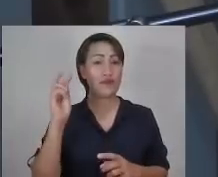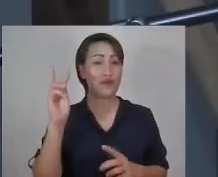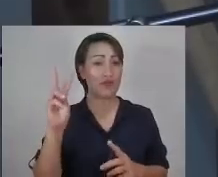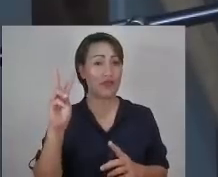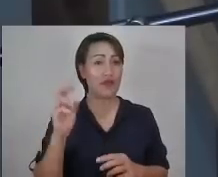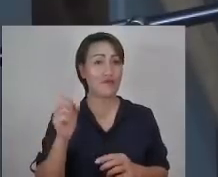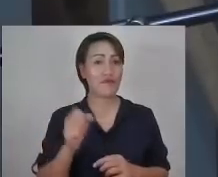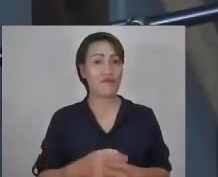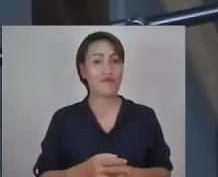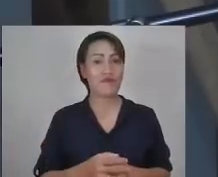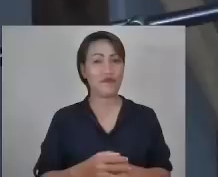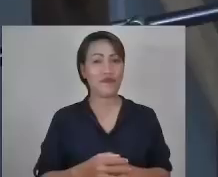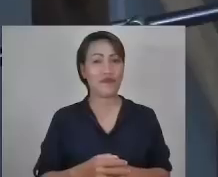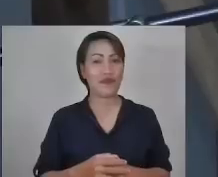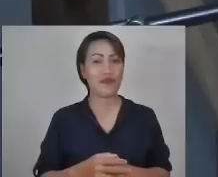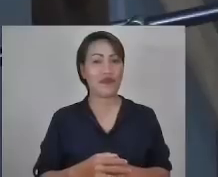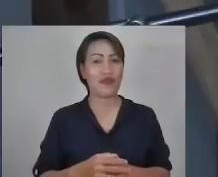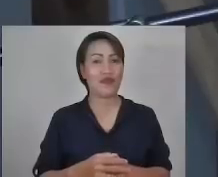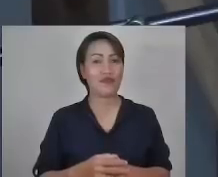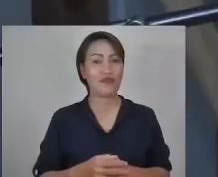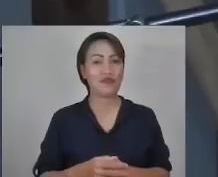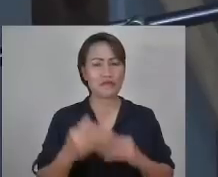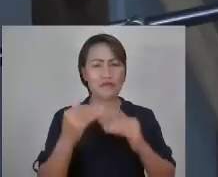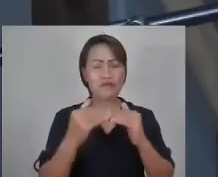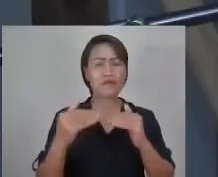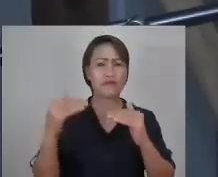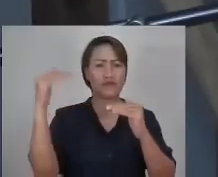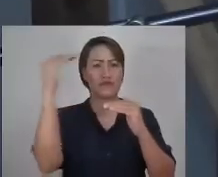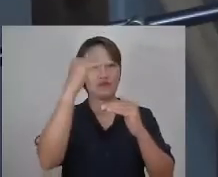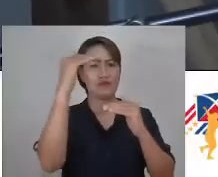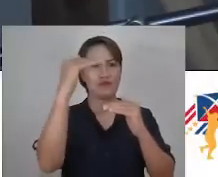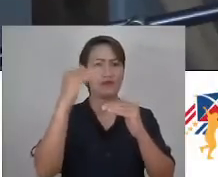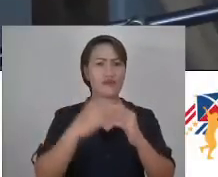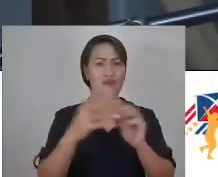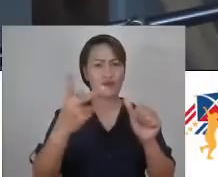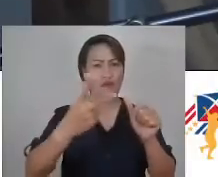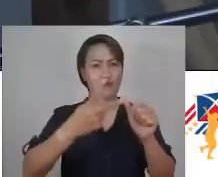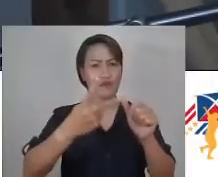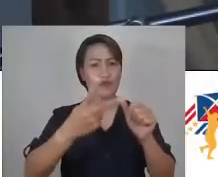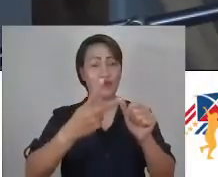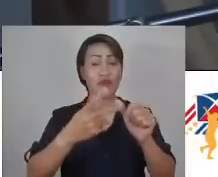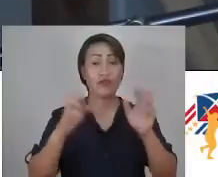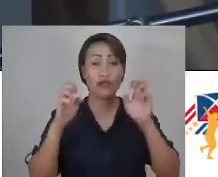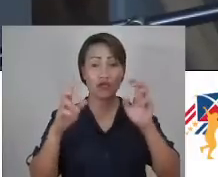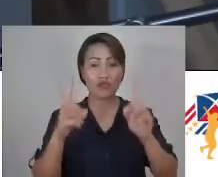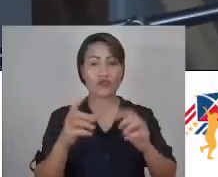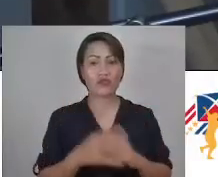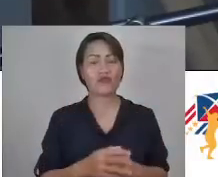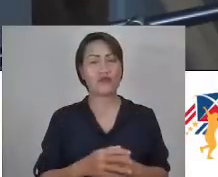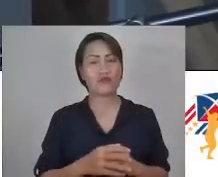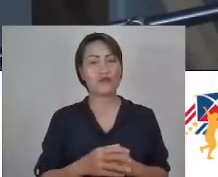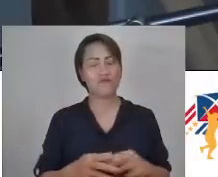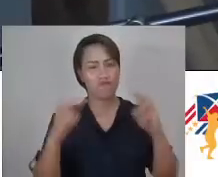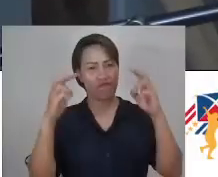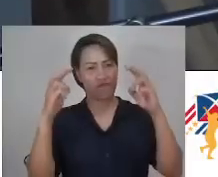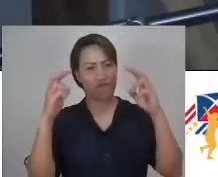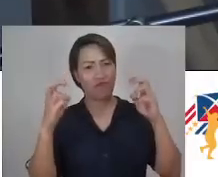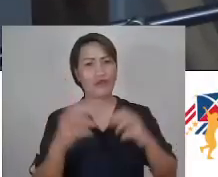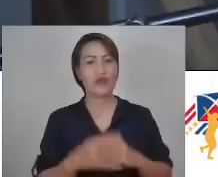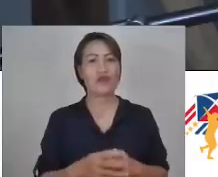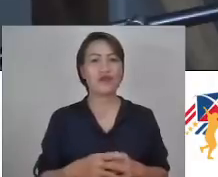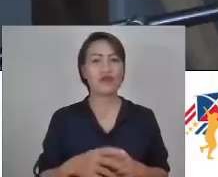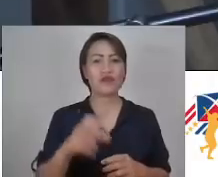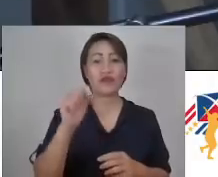top priorities of his administration in education. He emphasized that STEM knowledge and skills